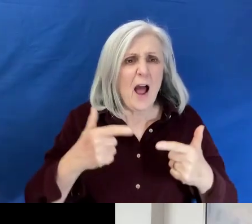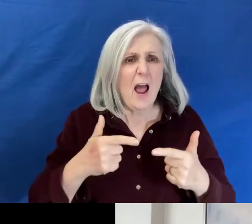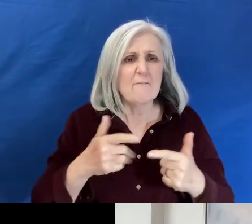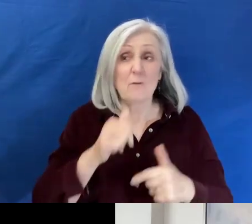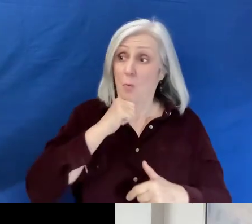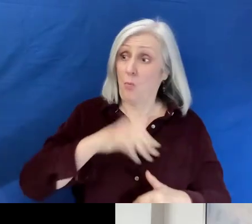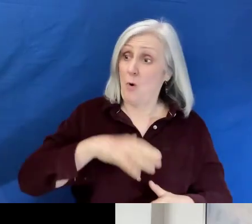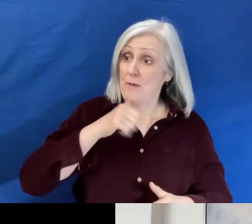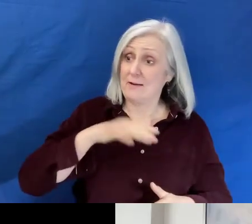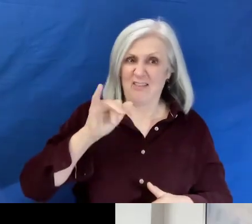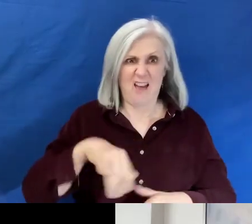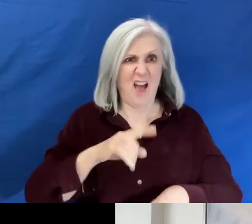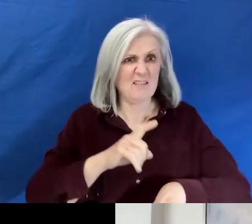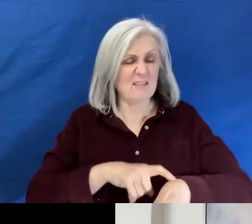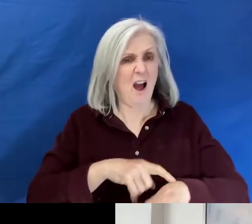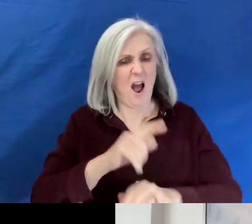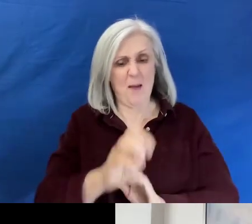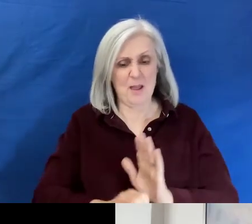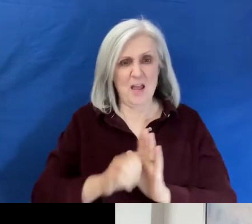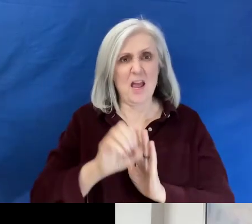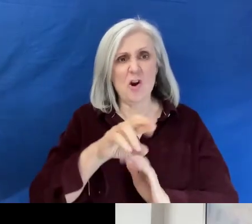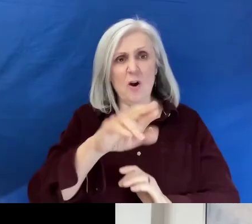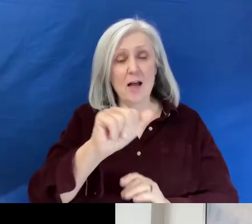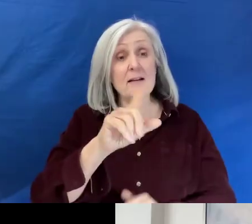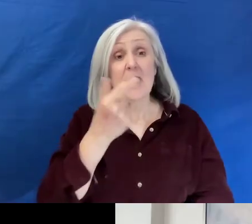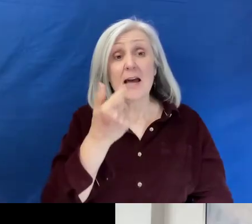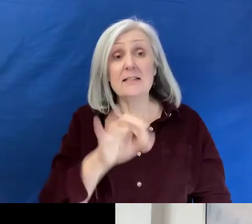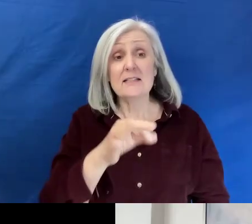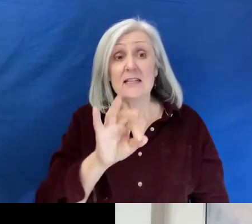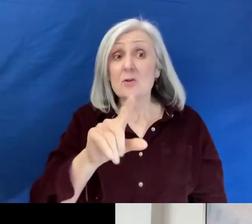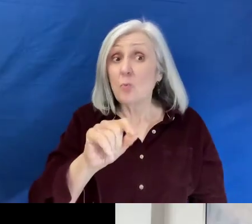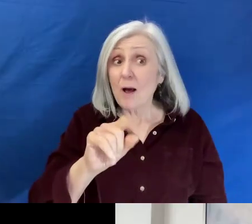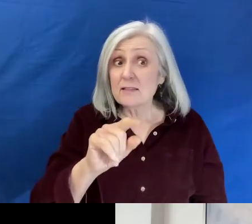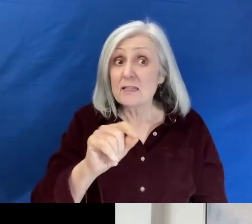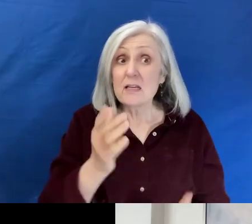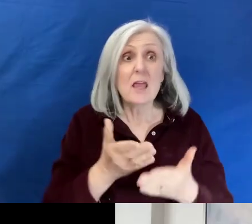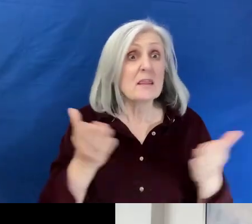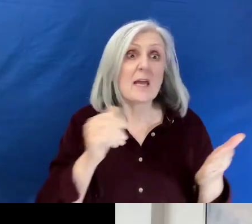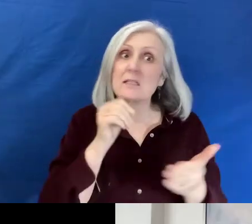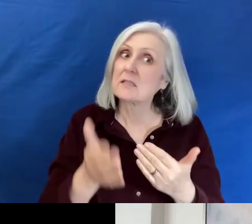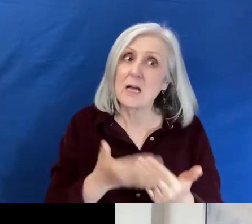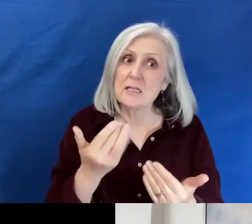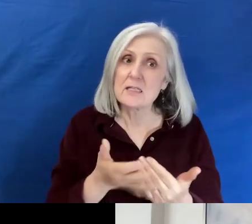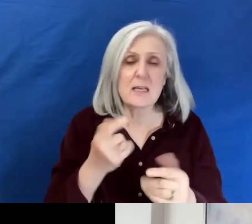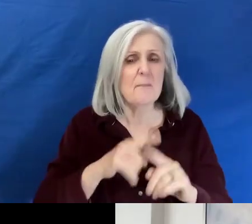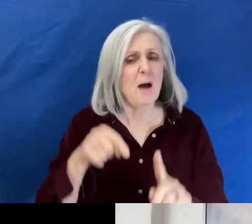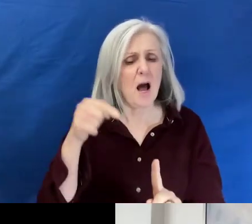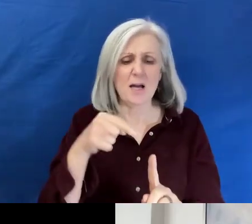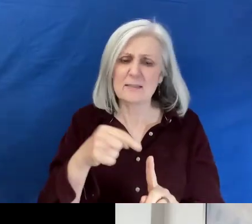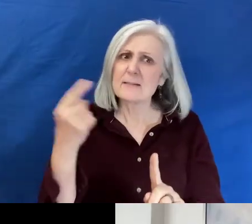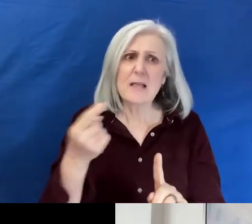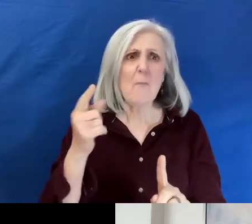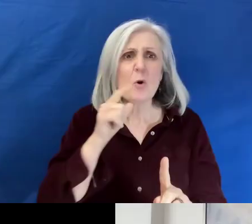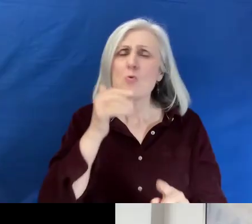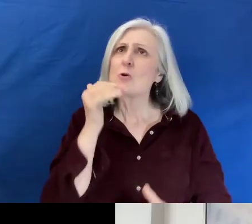that era in 1920 at a time where, things weren't always easy, but she was someone who was just going to make it happen